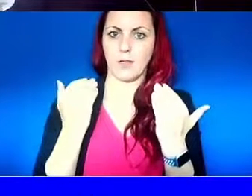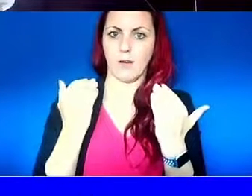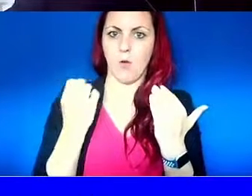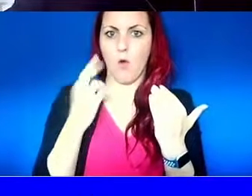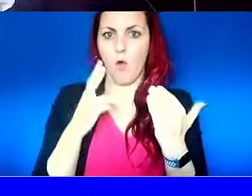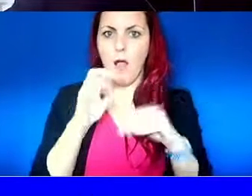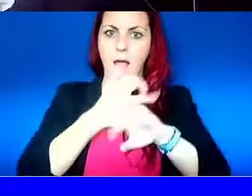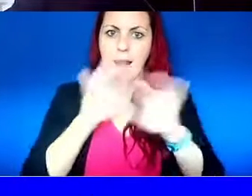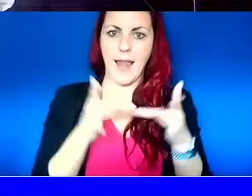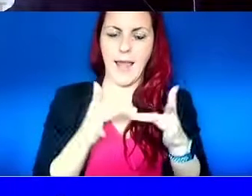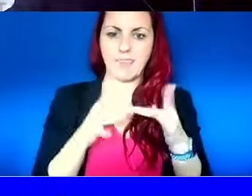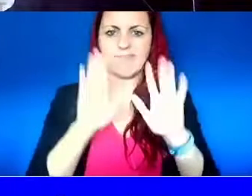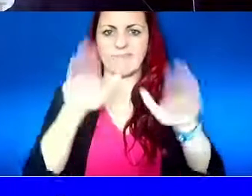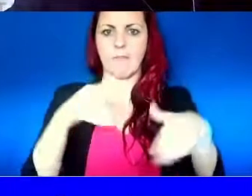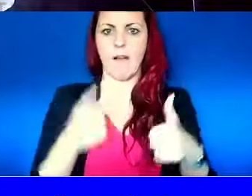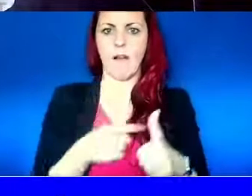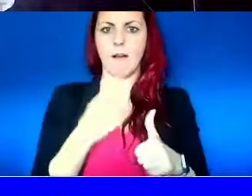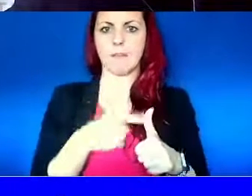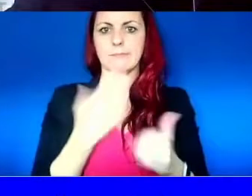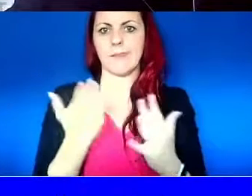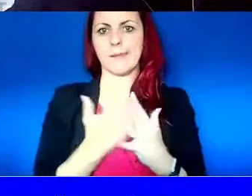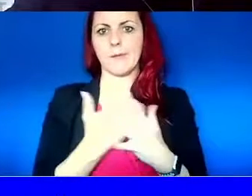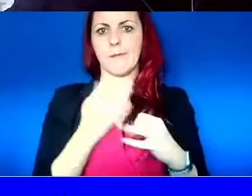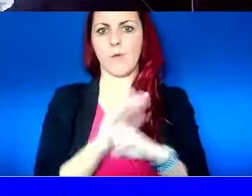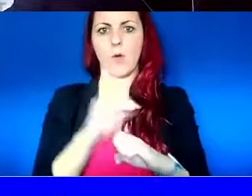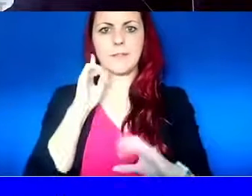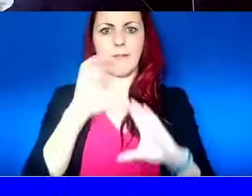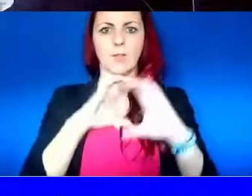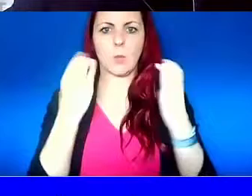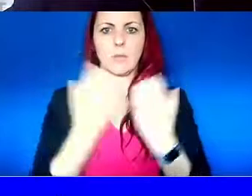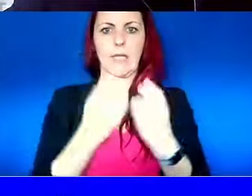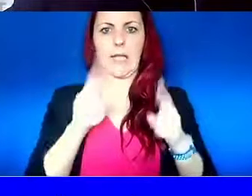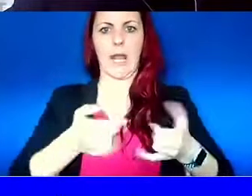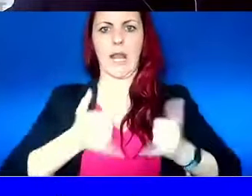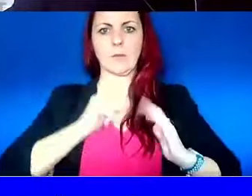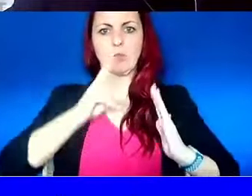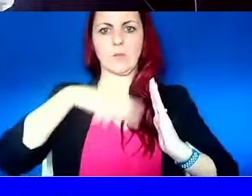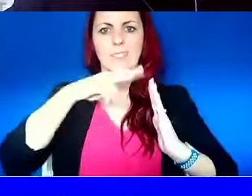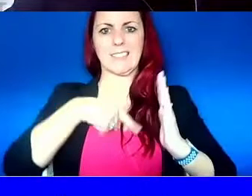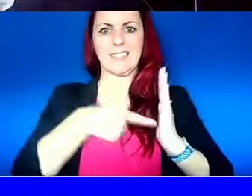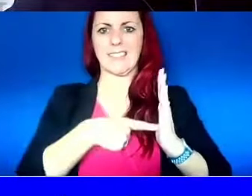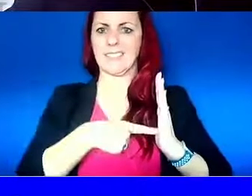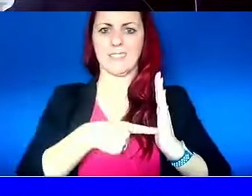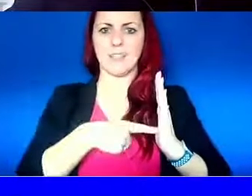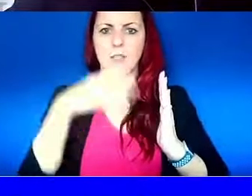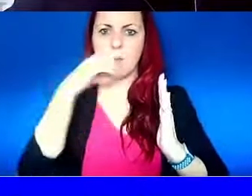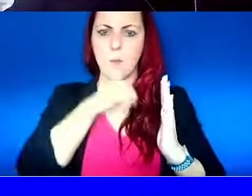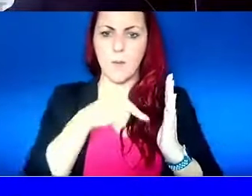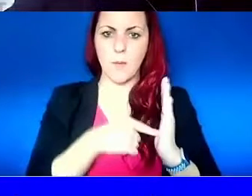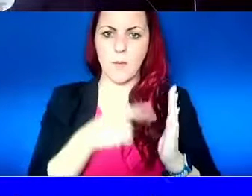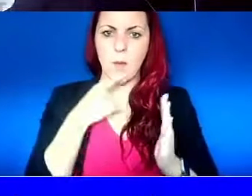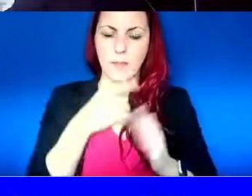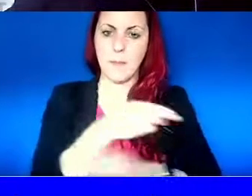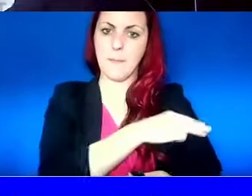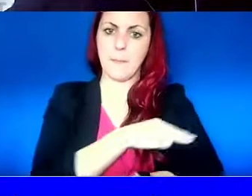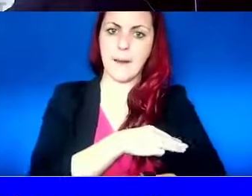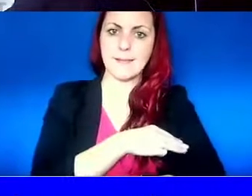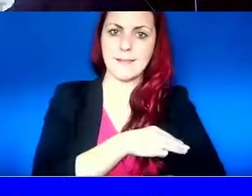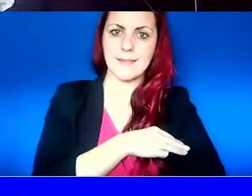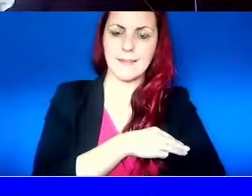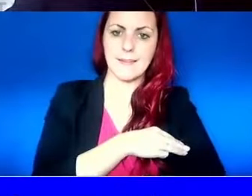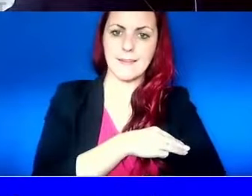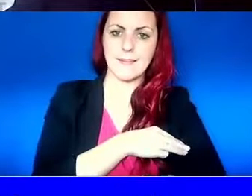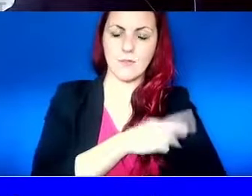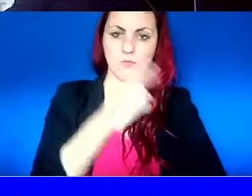would automatically be accessible to the deaf community. However, actually the police officer found that in talking to